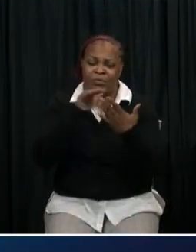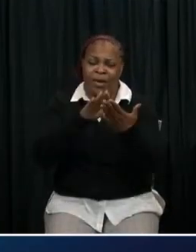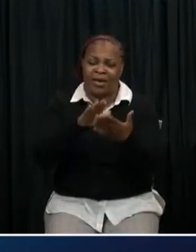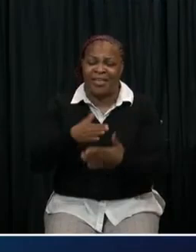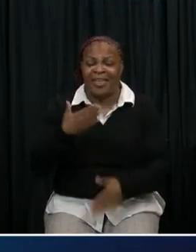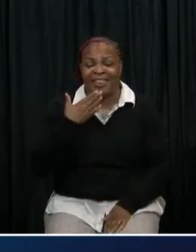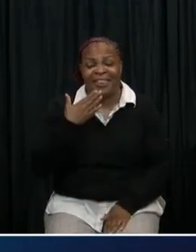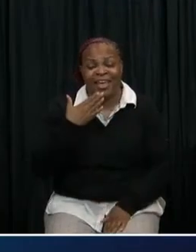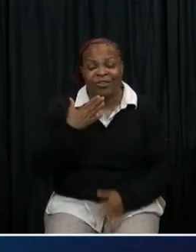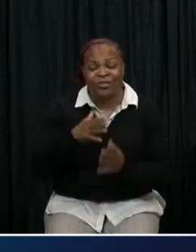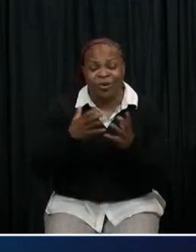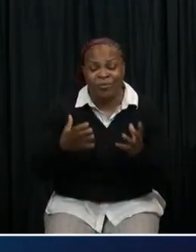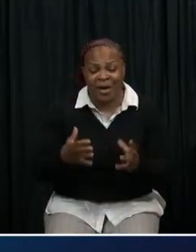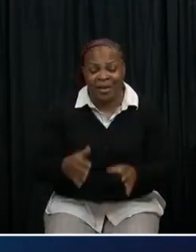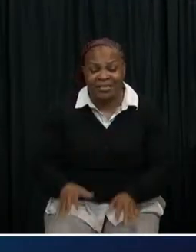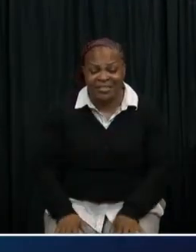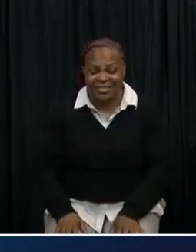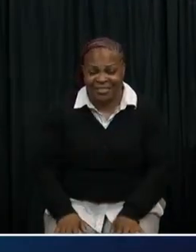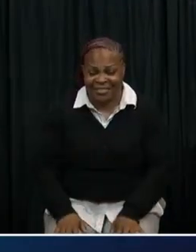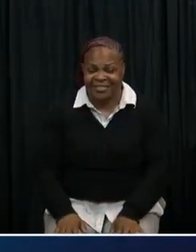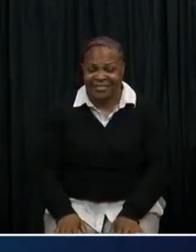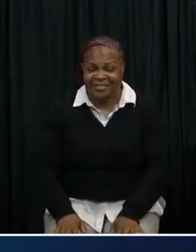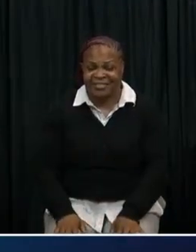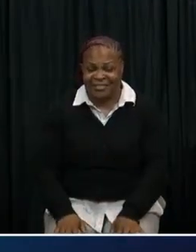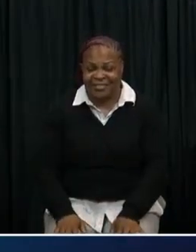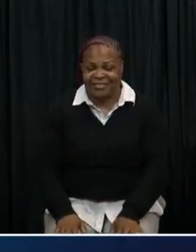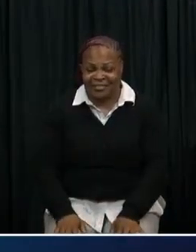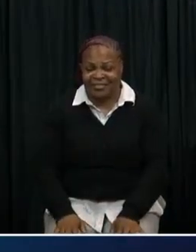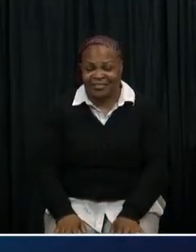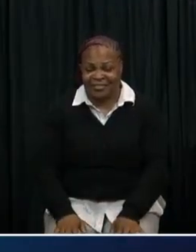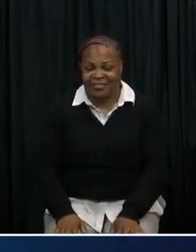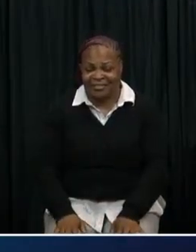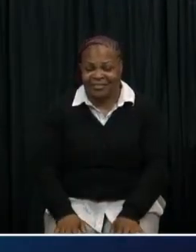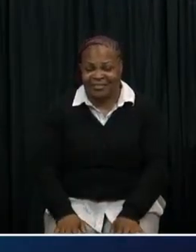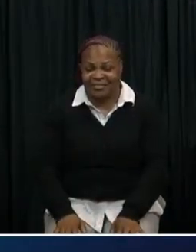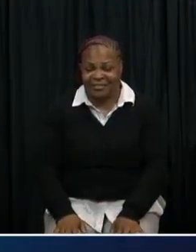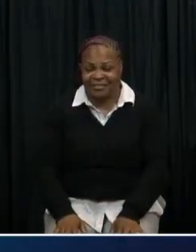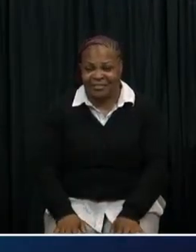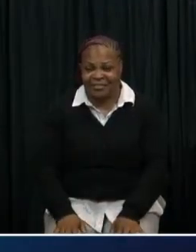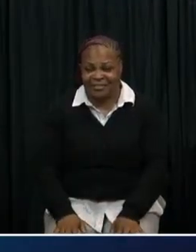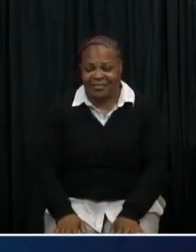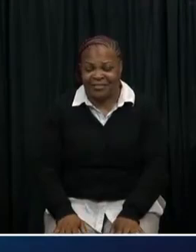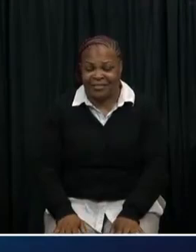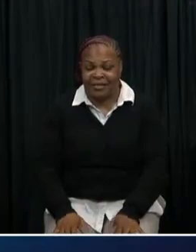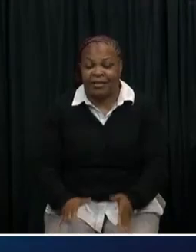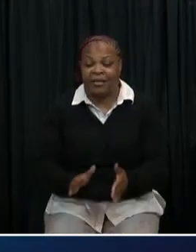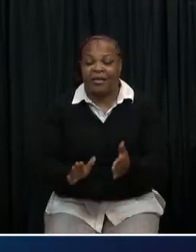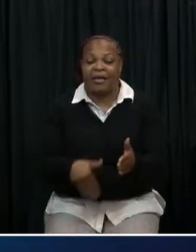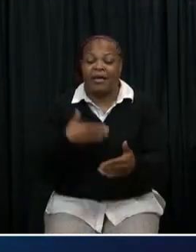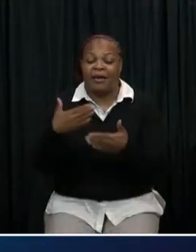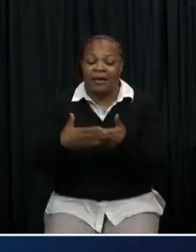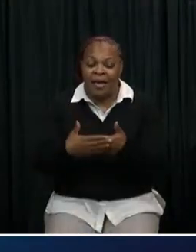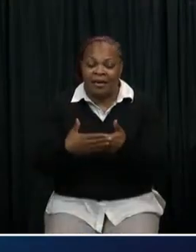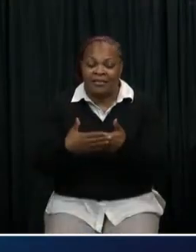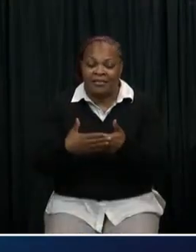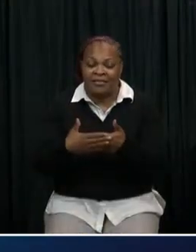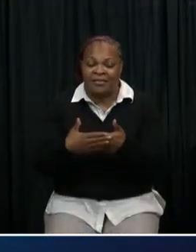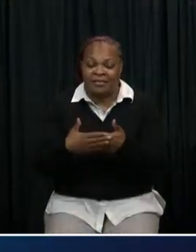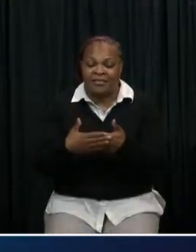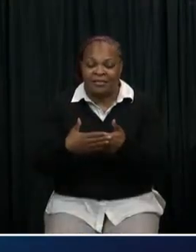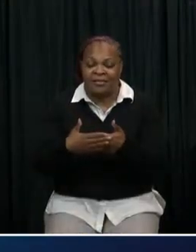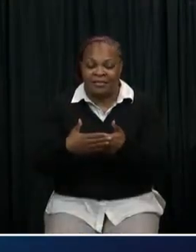Sister Paulina. Muchas gracias por sus comentarios. Now we have